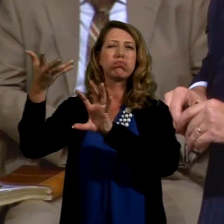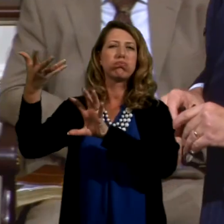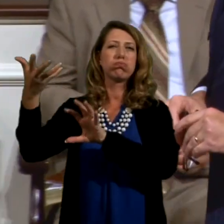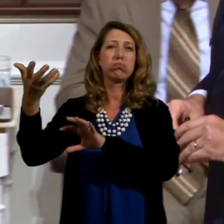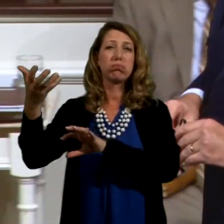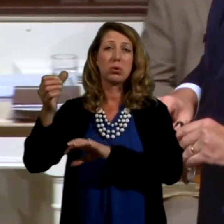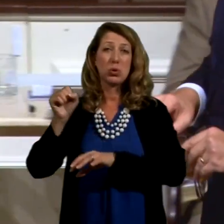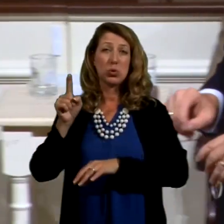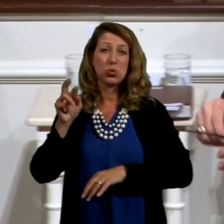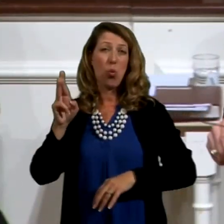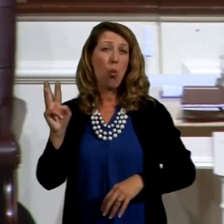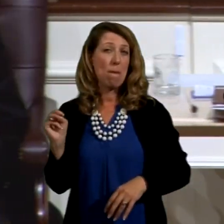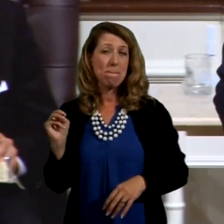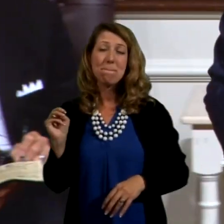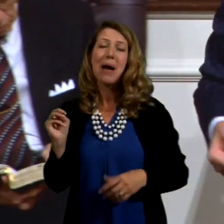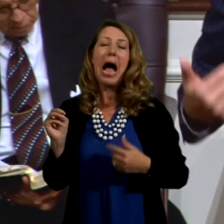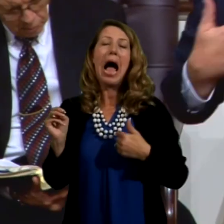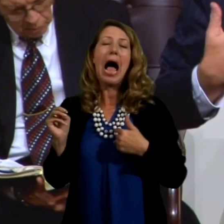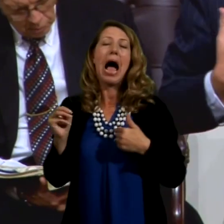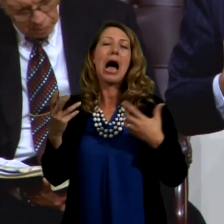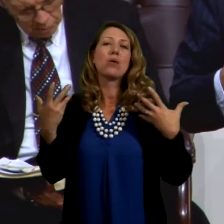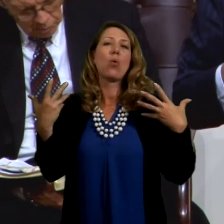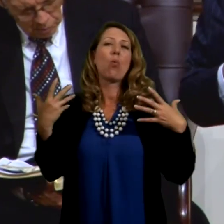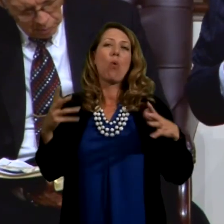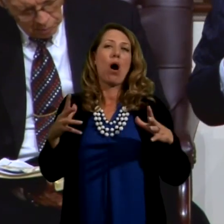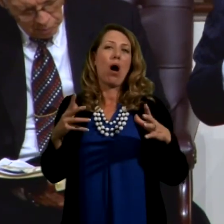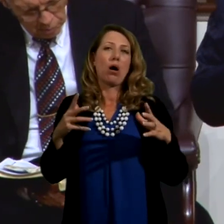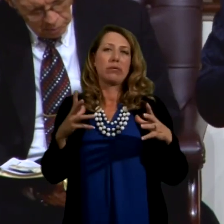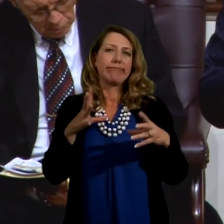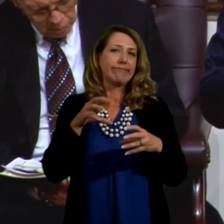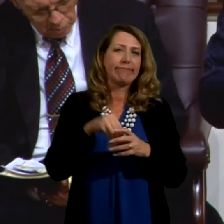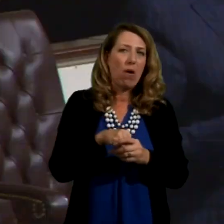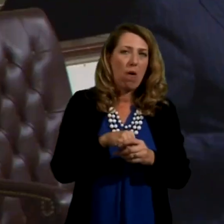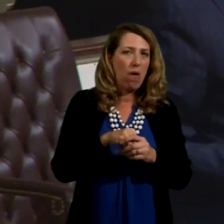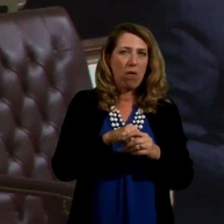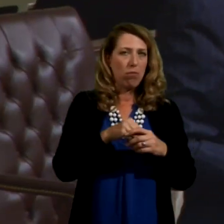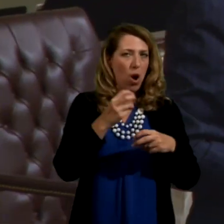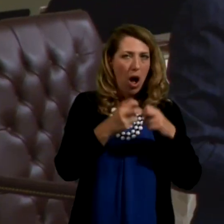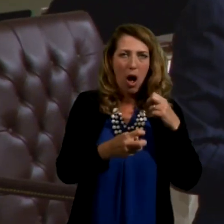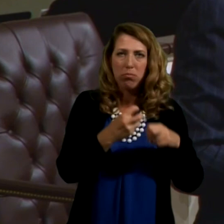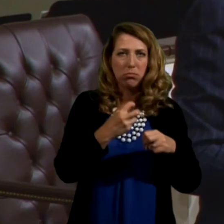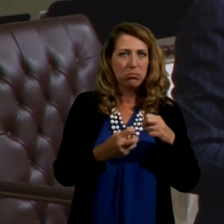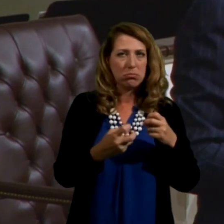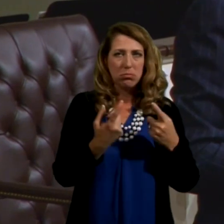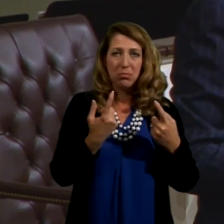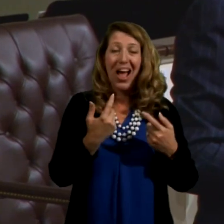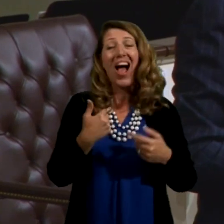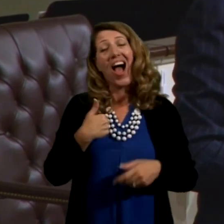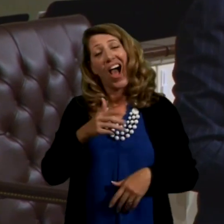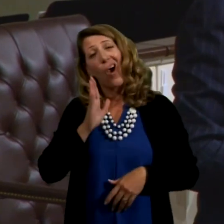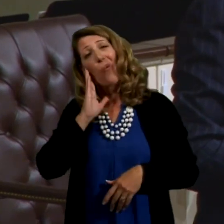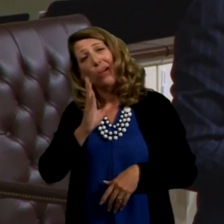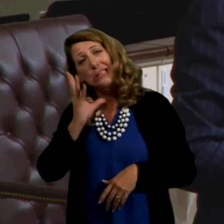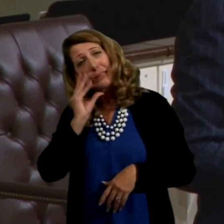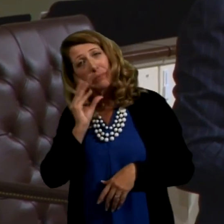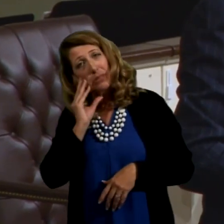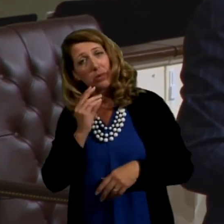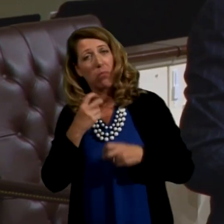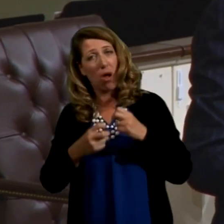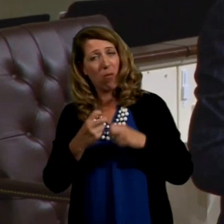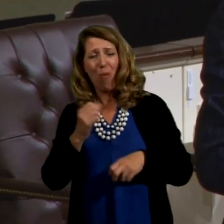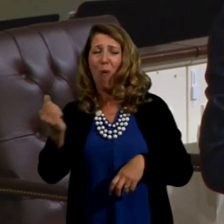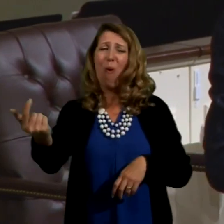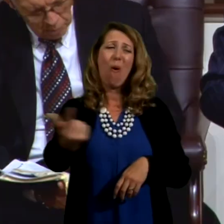stay as far out of storms that are complicated by me as I possibly can. I'm going to have storms. Everybody goes through